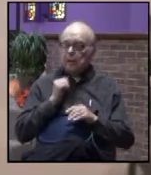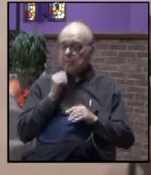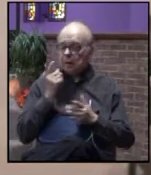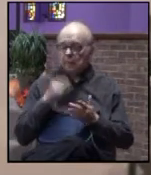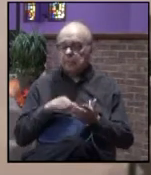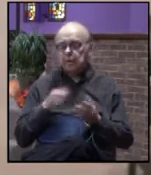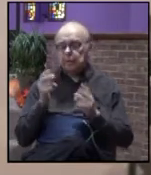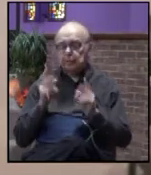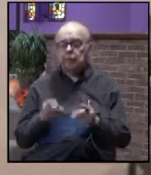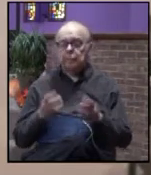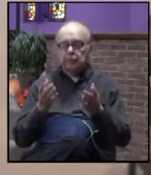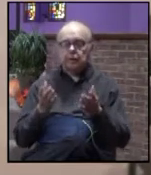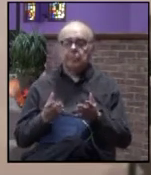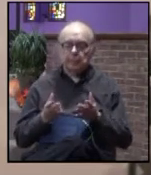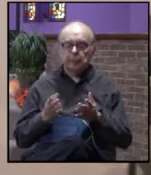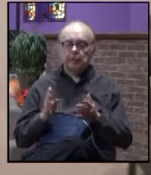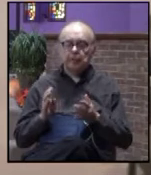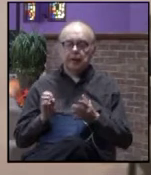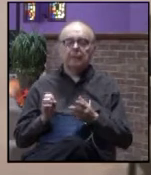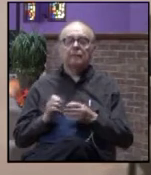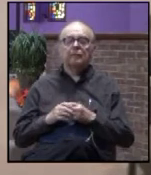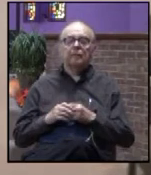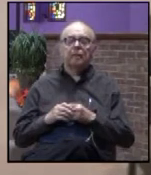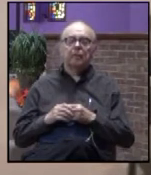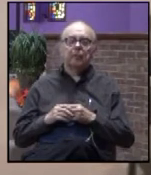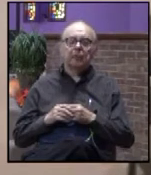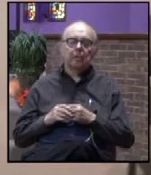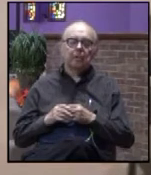everybody else wants you to be.